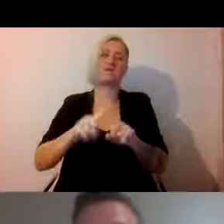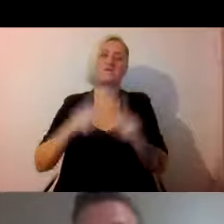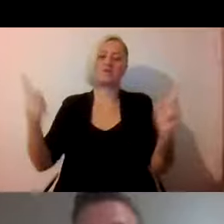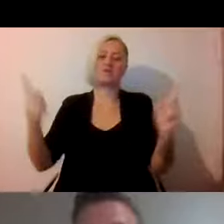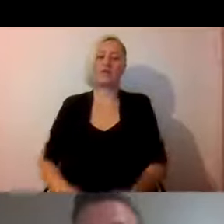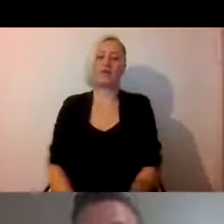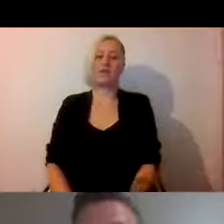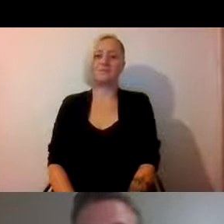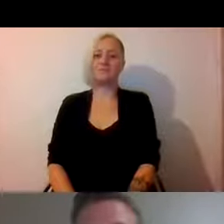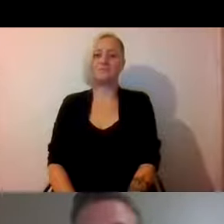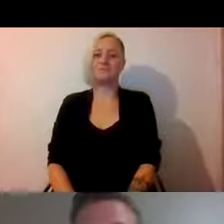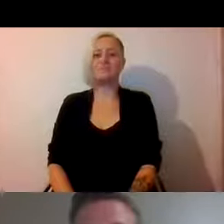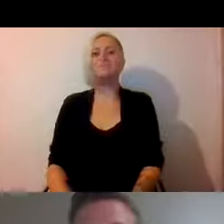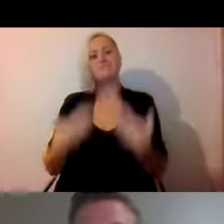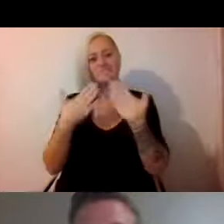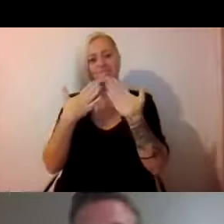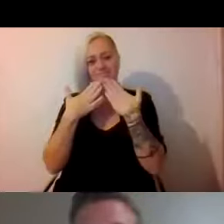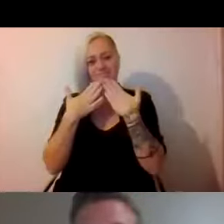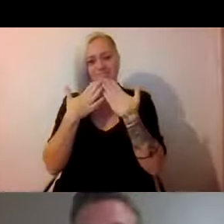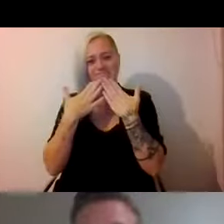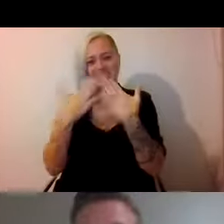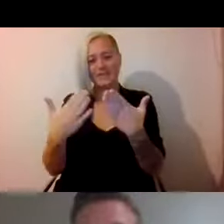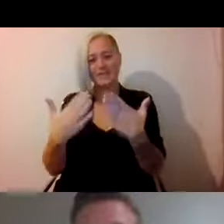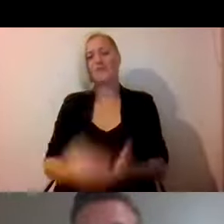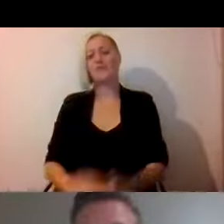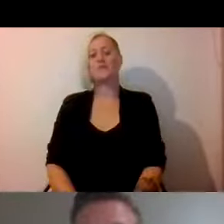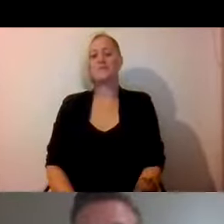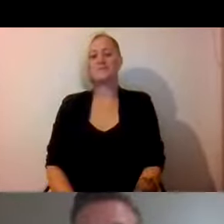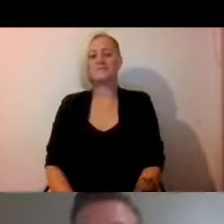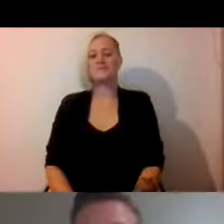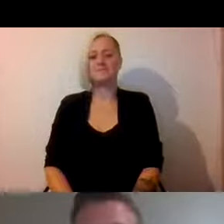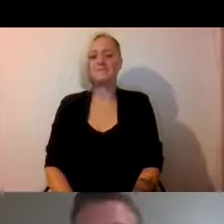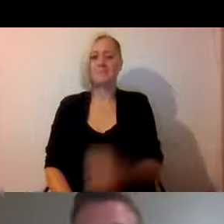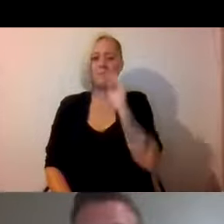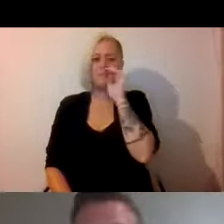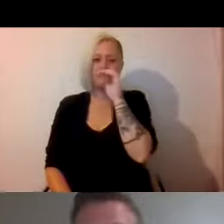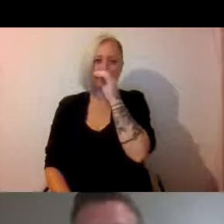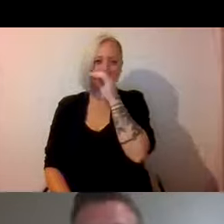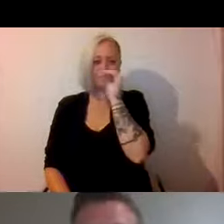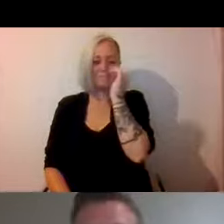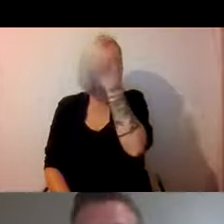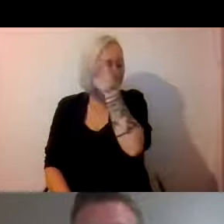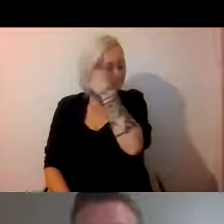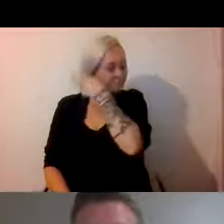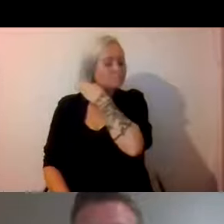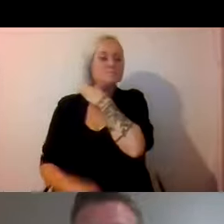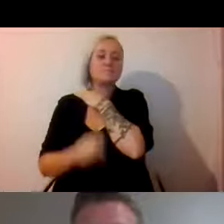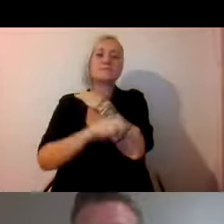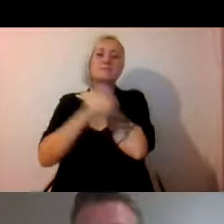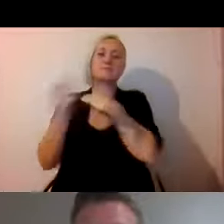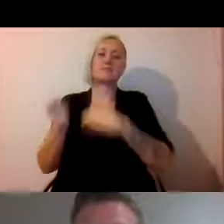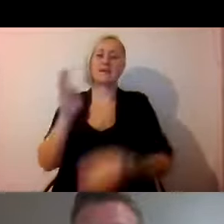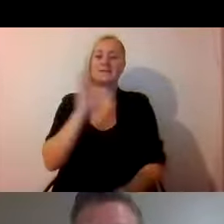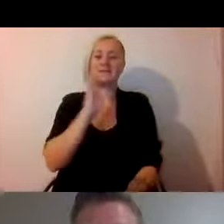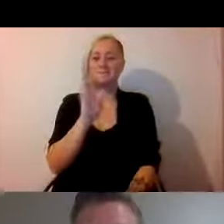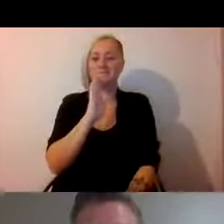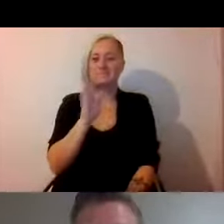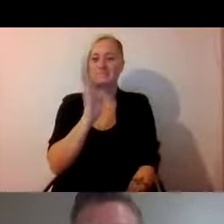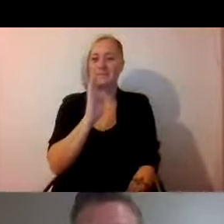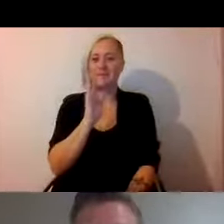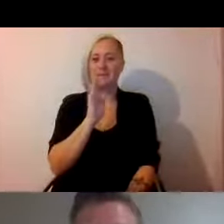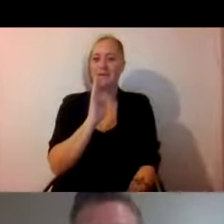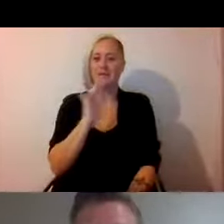Awesome. Thank you so much for clearing that up. Nice. I think we'll move on to our next speaker now, and then maybe we can have some more time